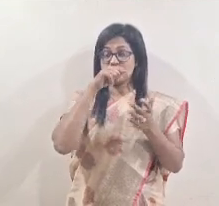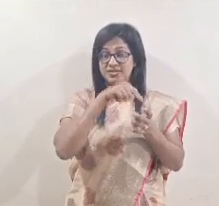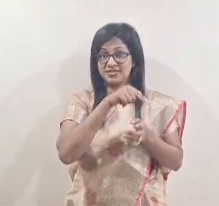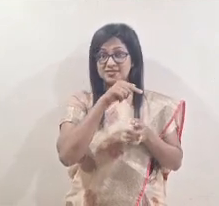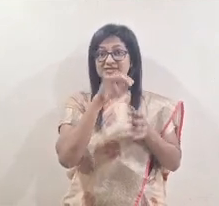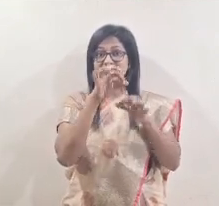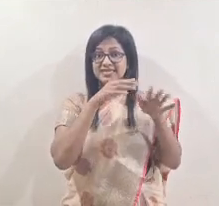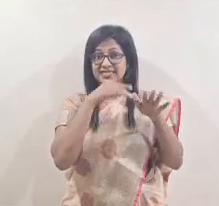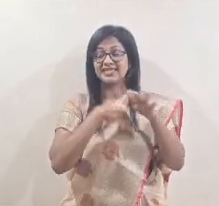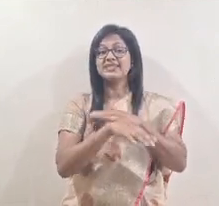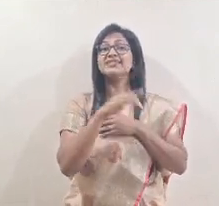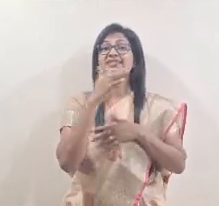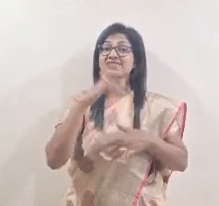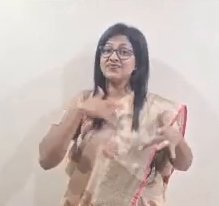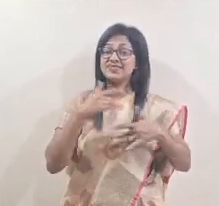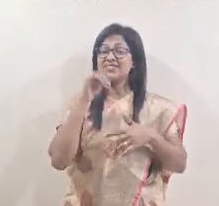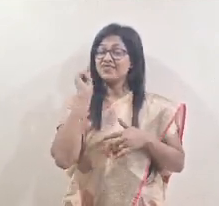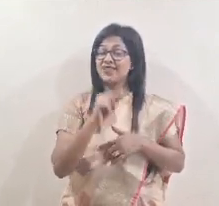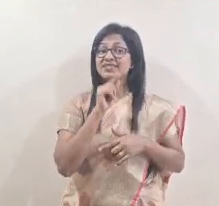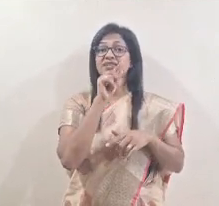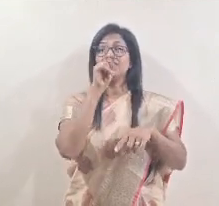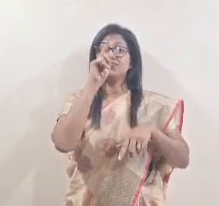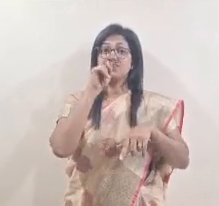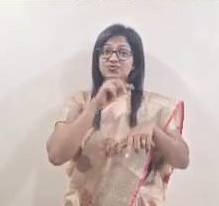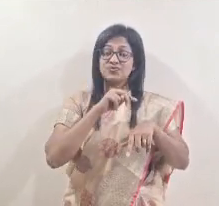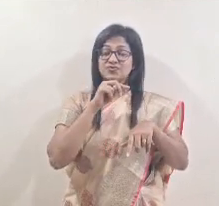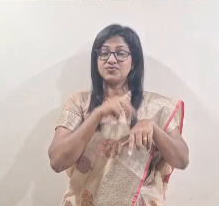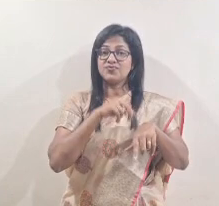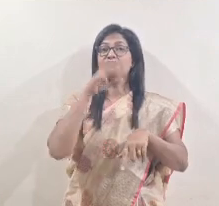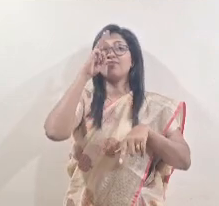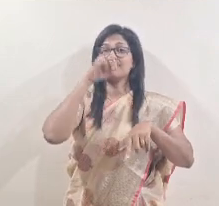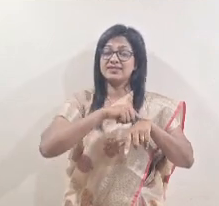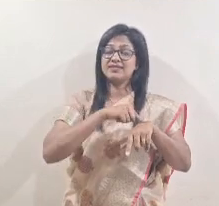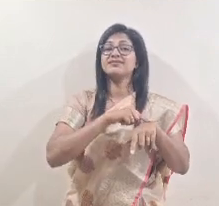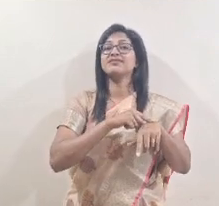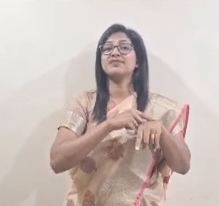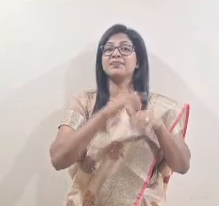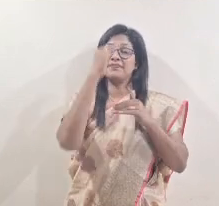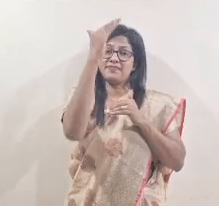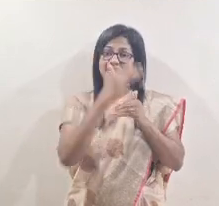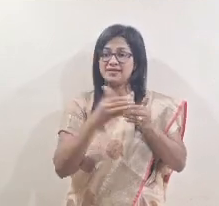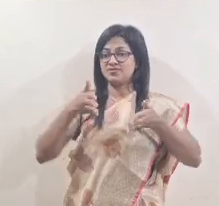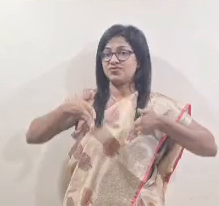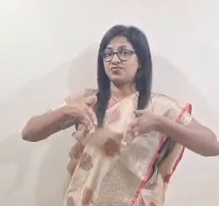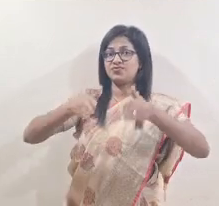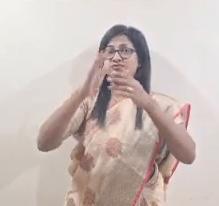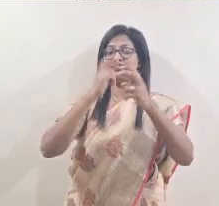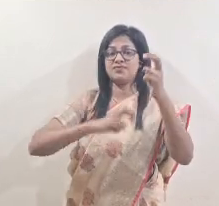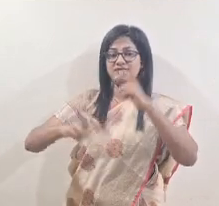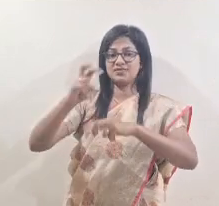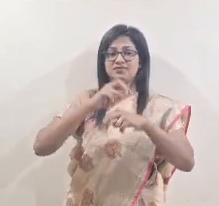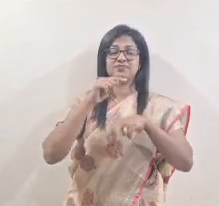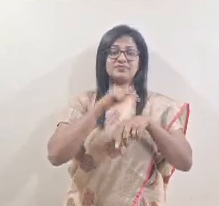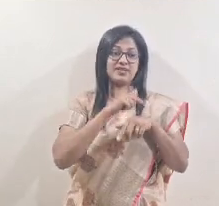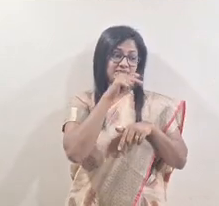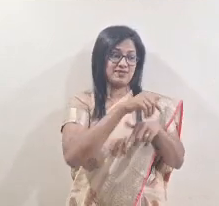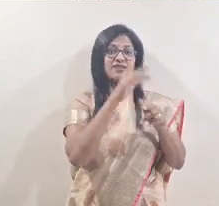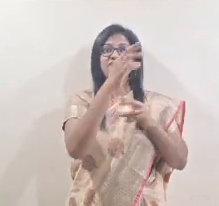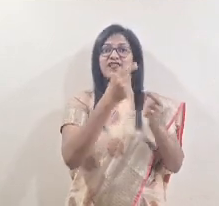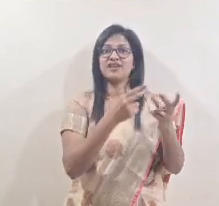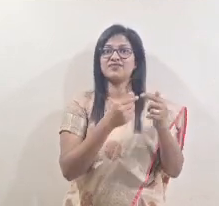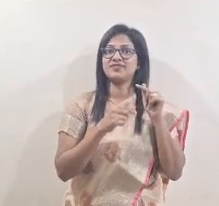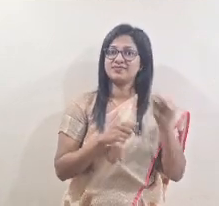the interesting factor is that 2 to 3 times lesser than road transport travel time is what we see